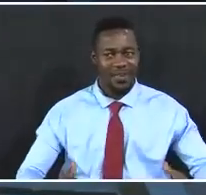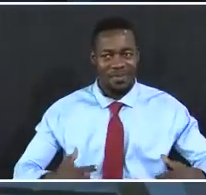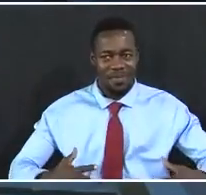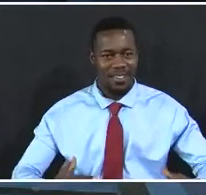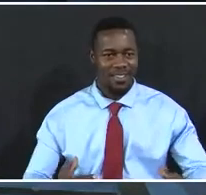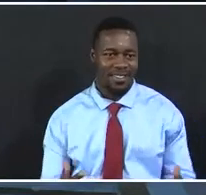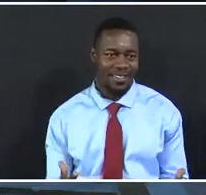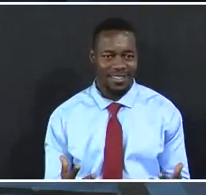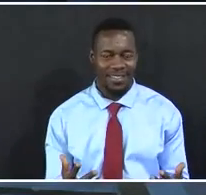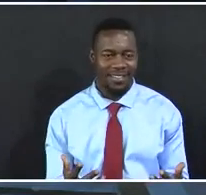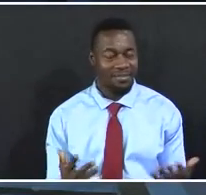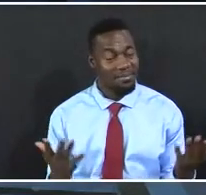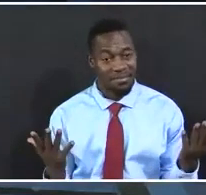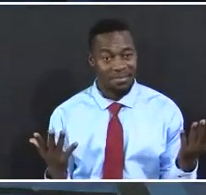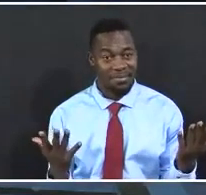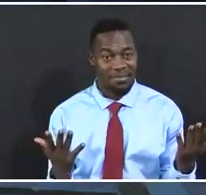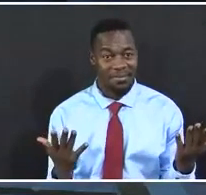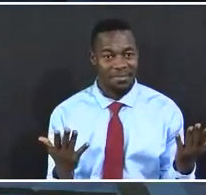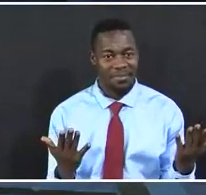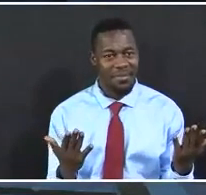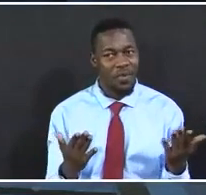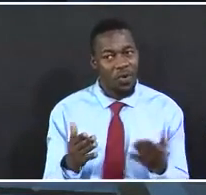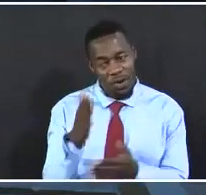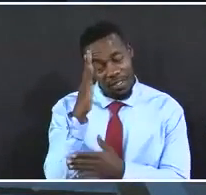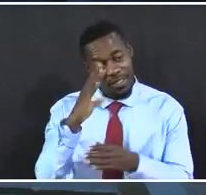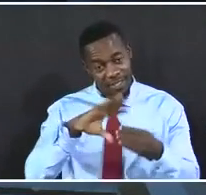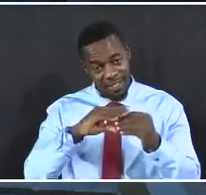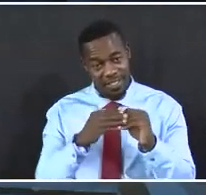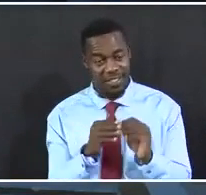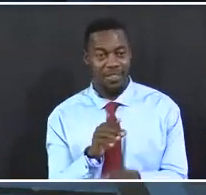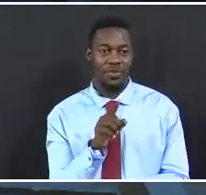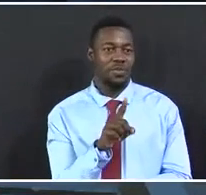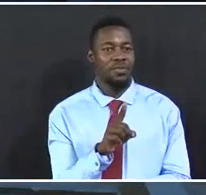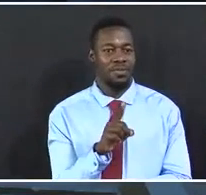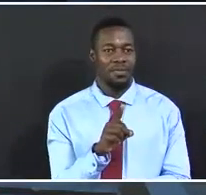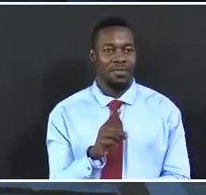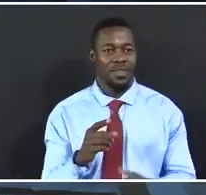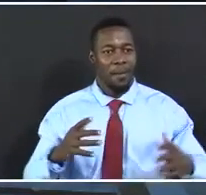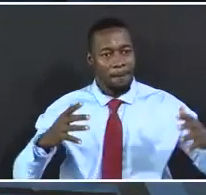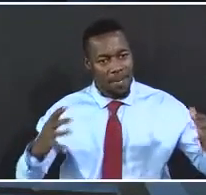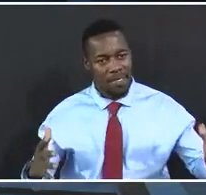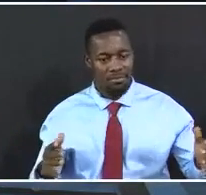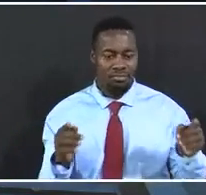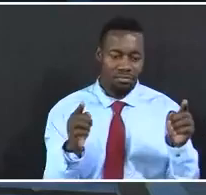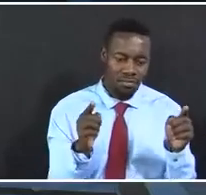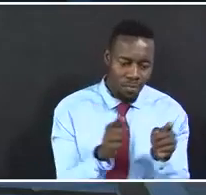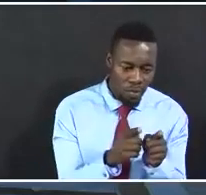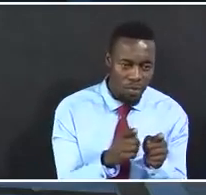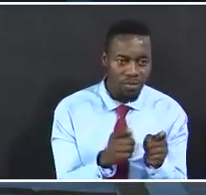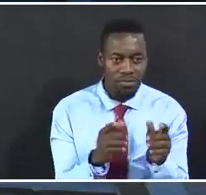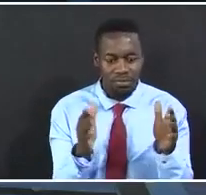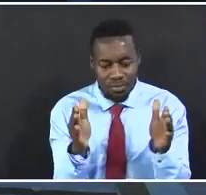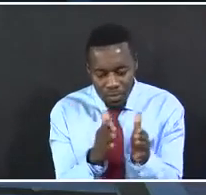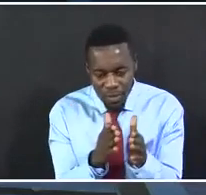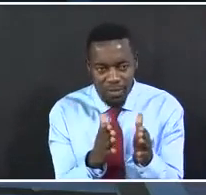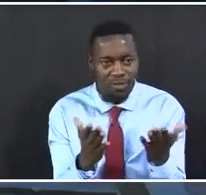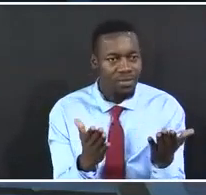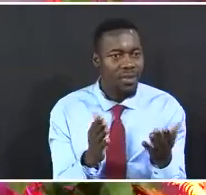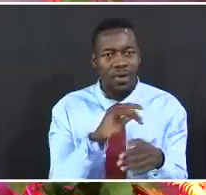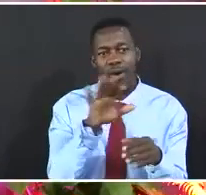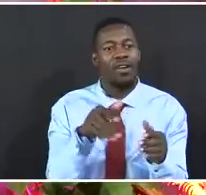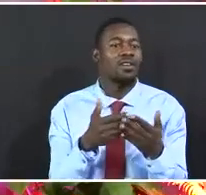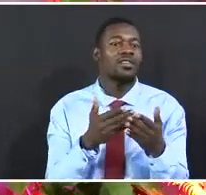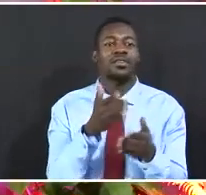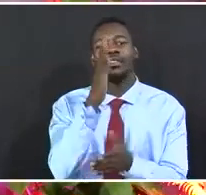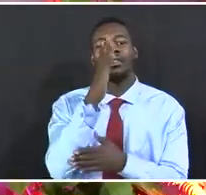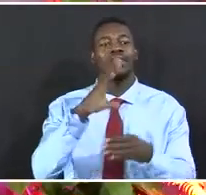The smaller, smaller thing, the muscles in your hand. You know, you can have a hand without a muscle, you will not be able to do anything. You can have a leg without the muscle, it will